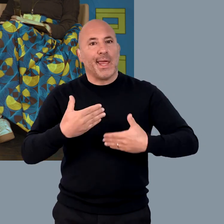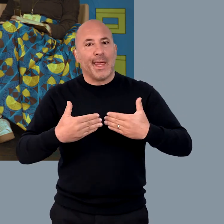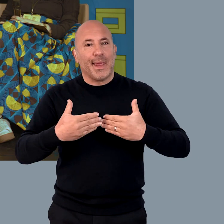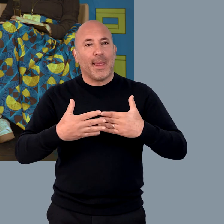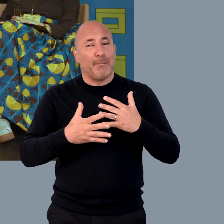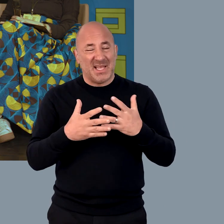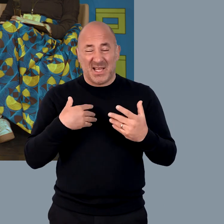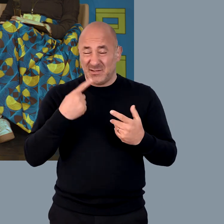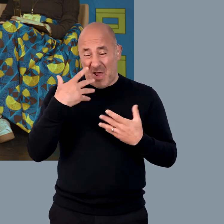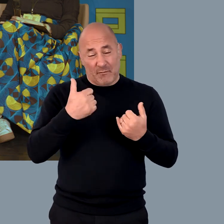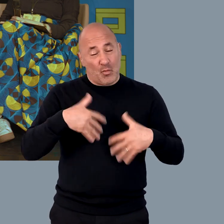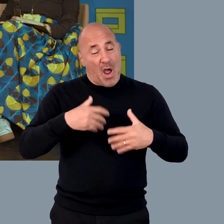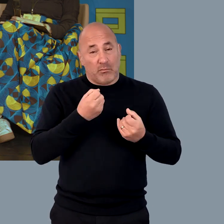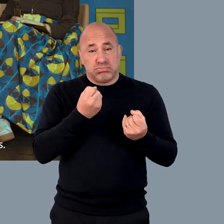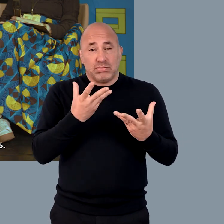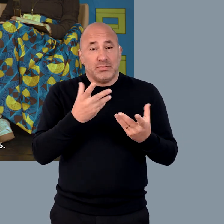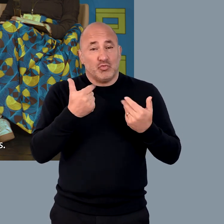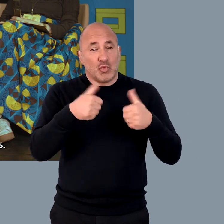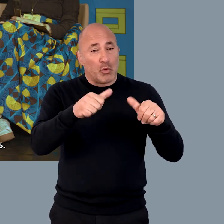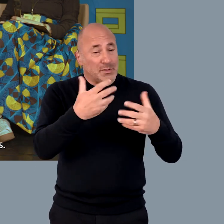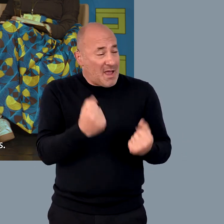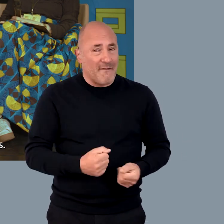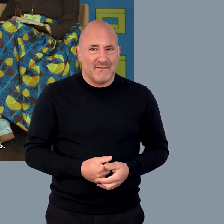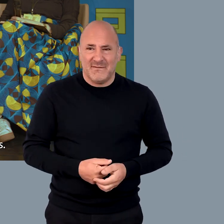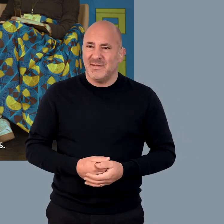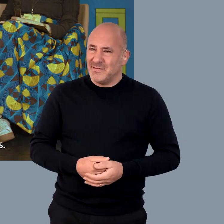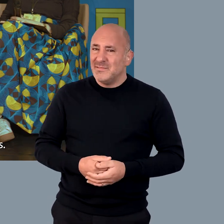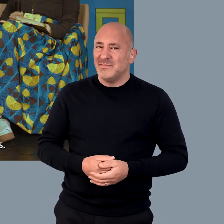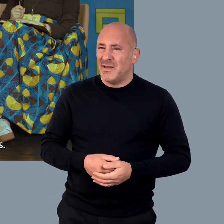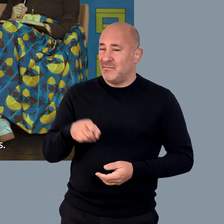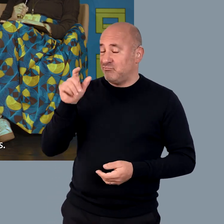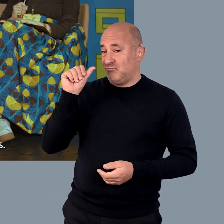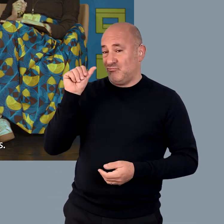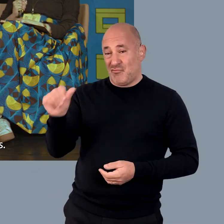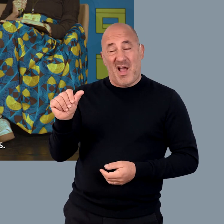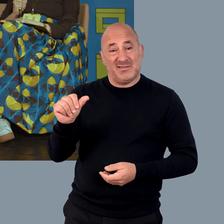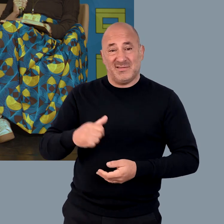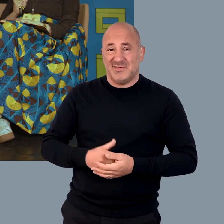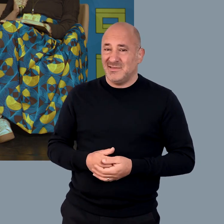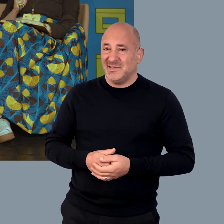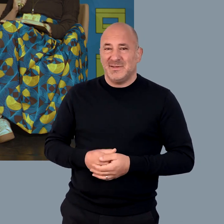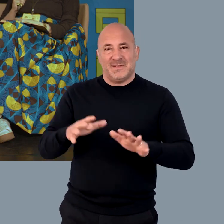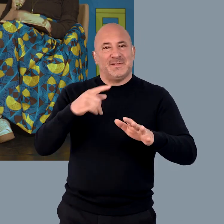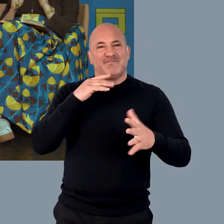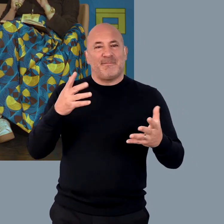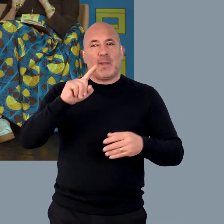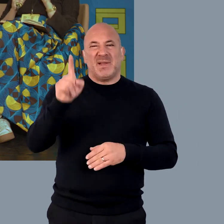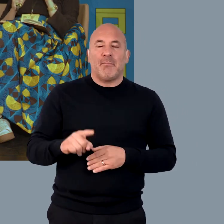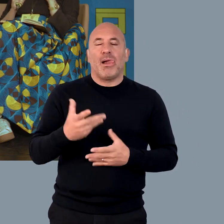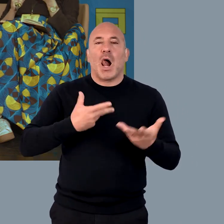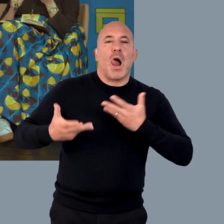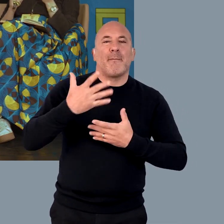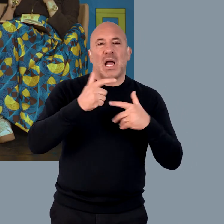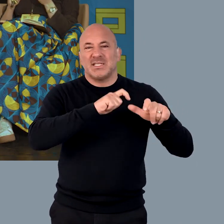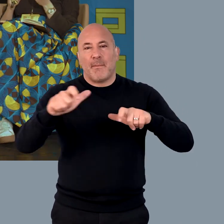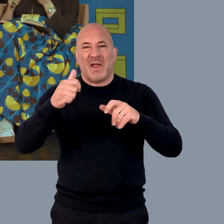into not only our daily context, but our daily practice, we'll come up with unbelievable solutions. Absolutely. I always say when